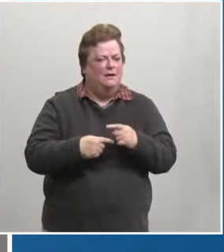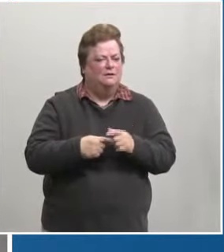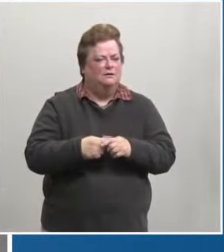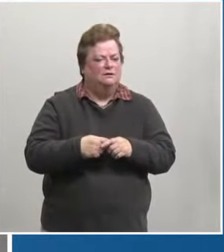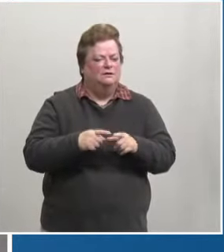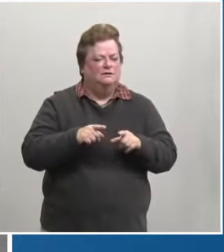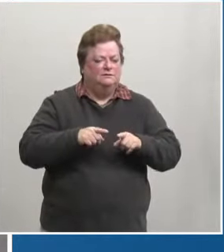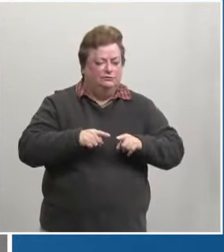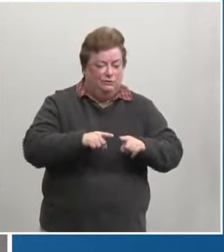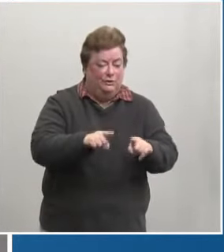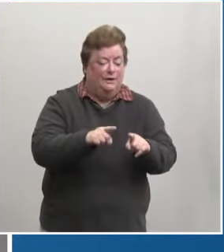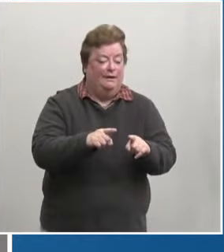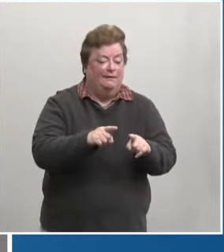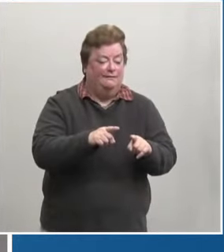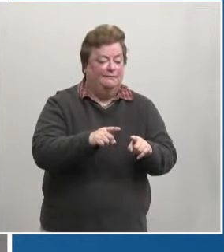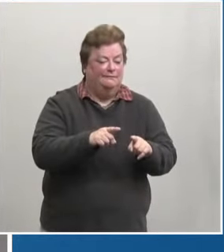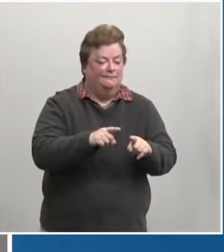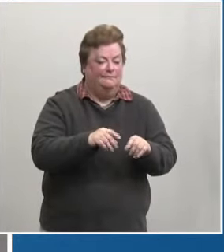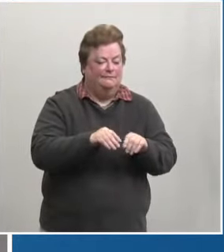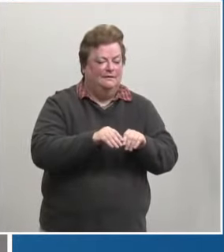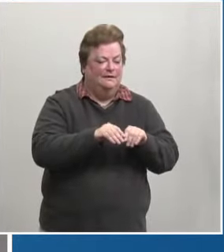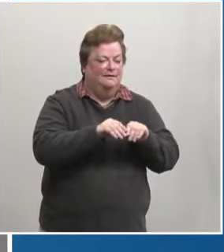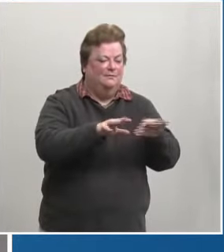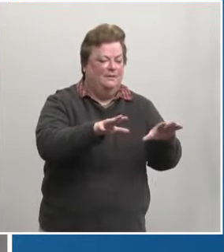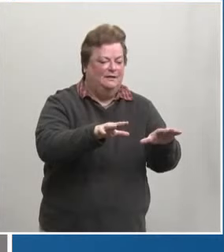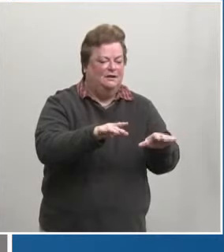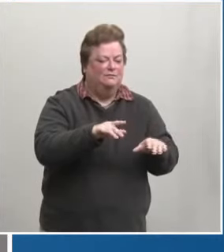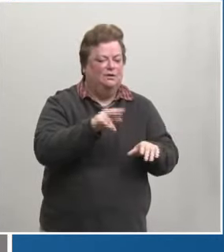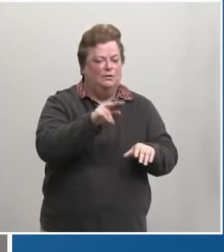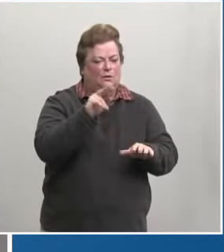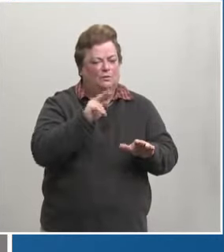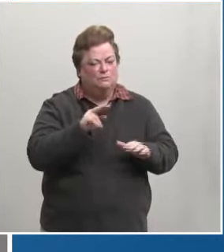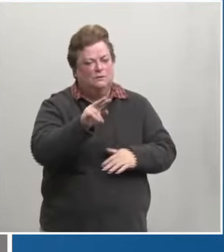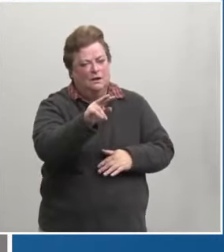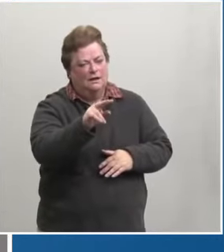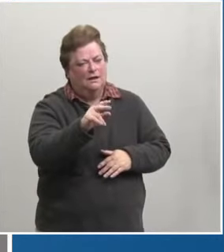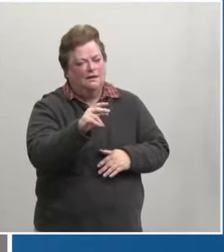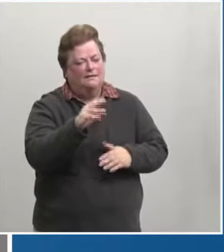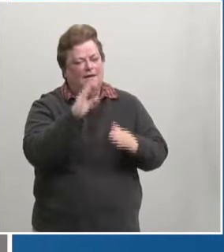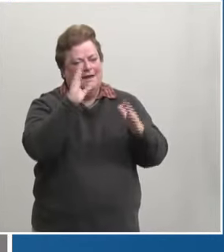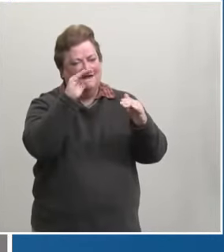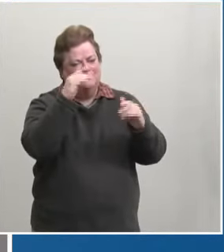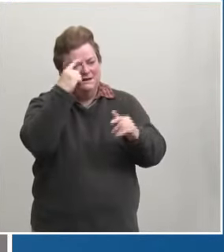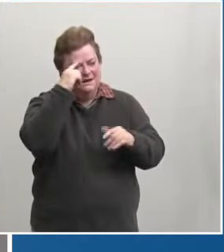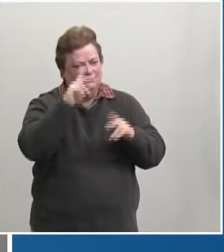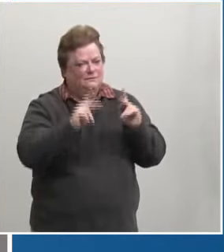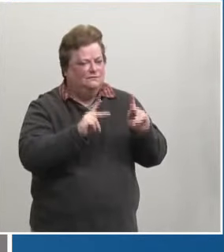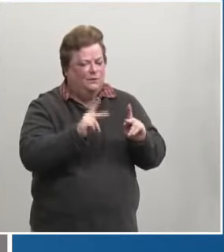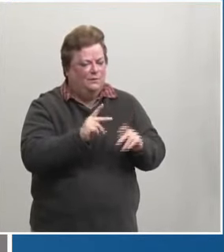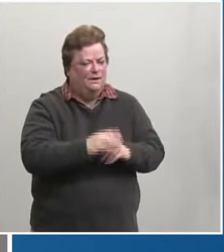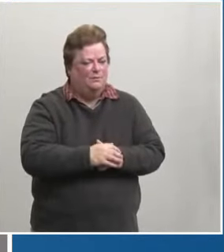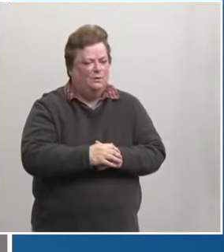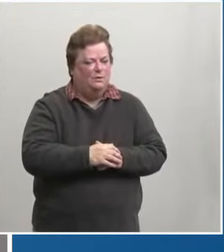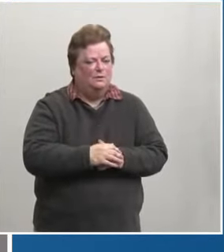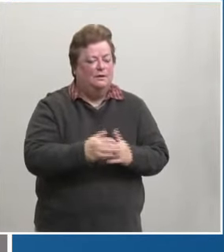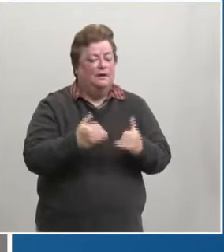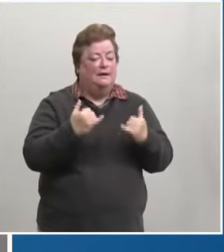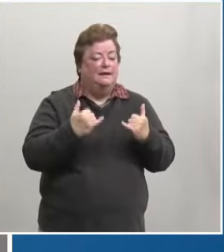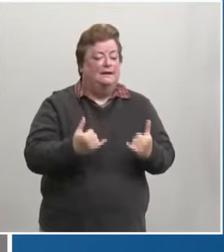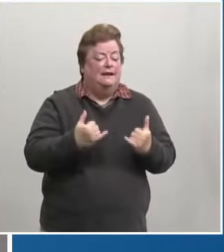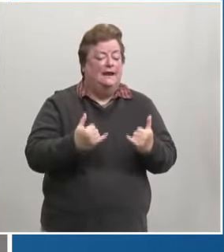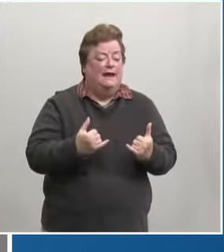the pandemic being able to sort of forecast for people expectations. Now that we're moving into